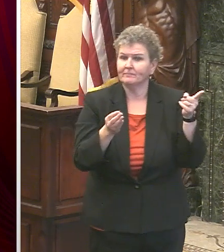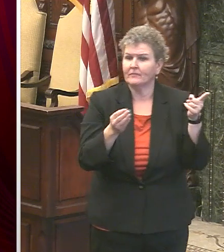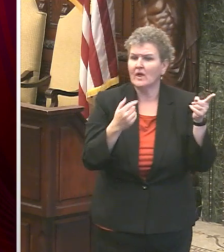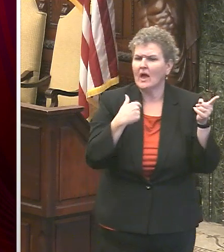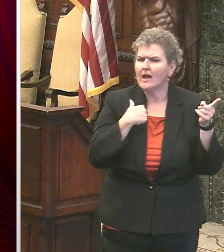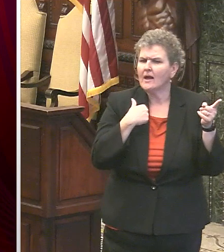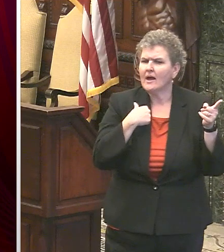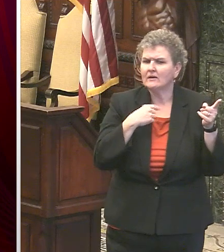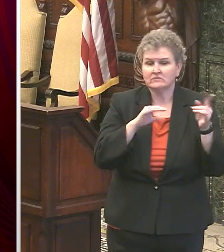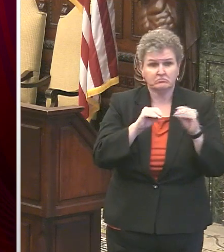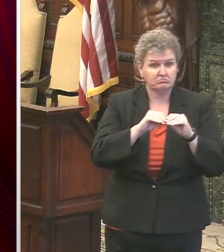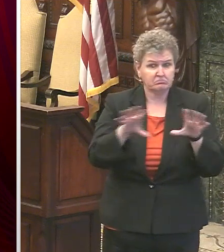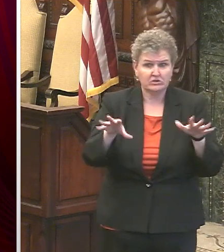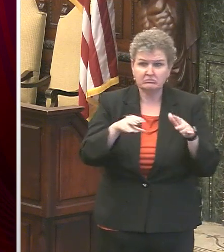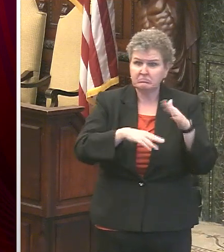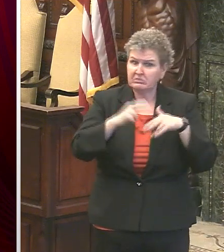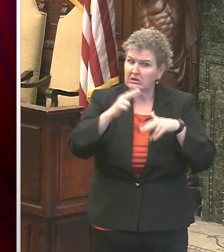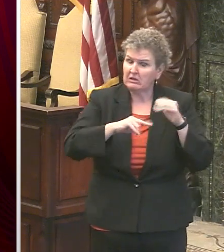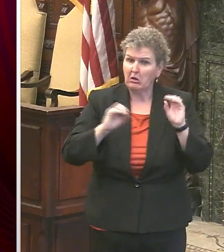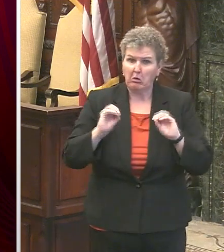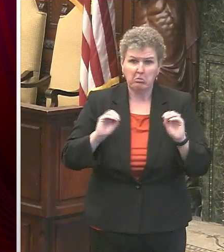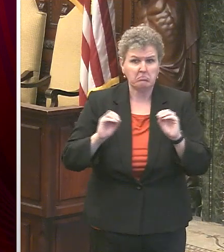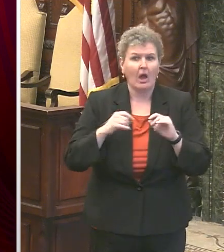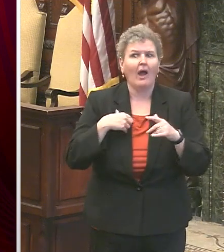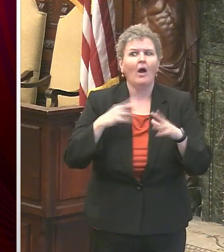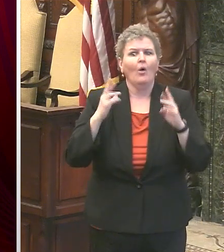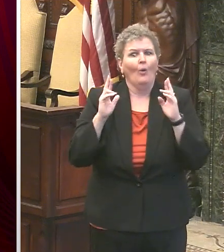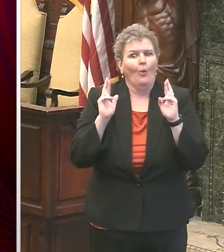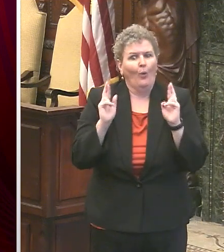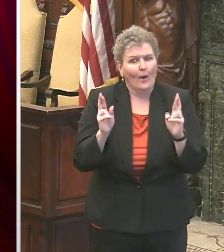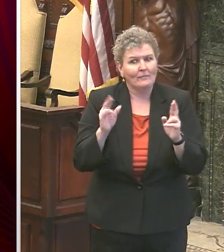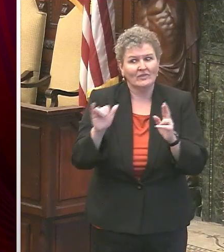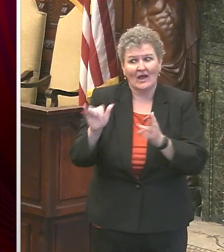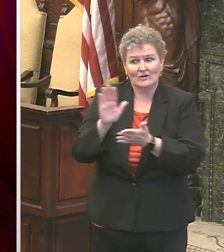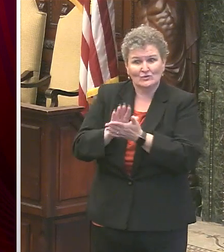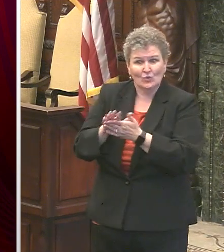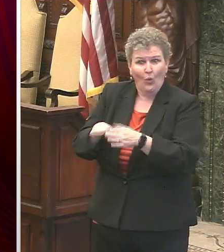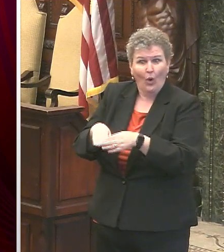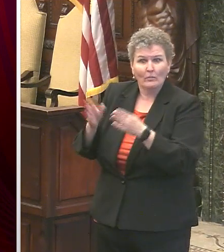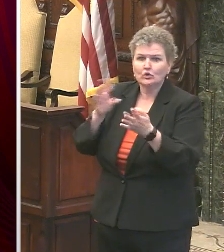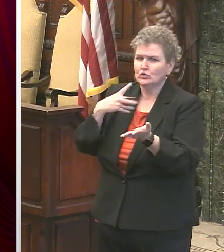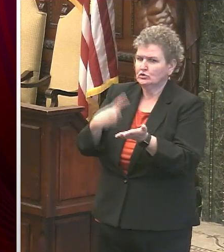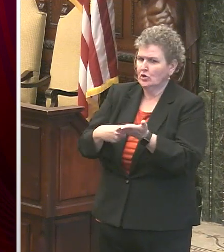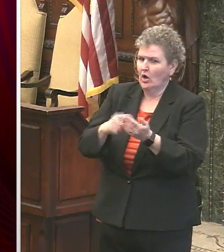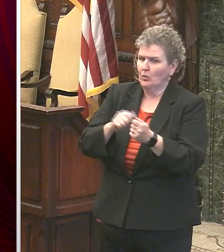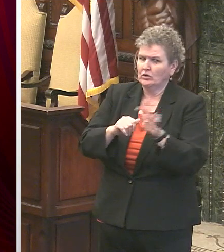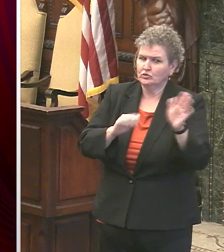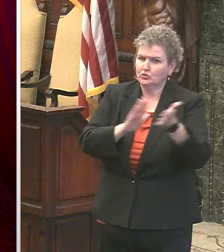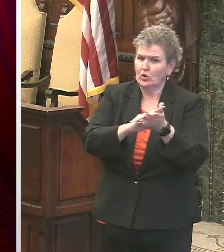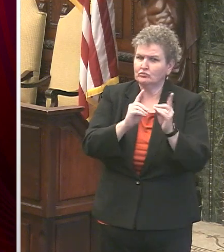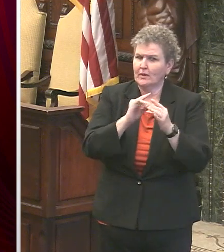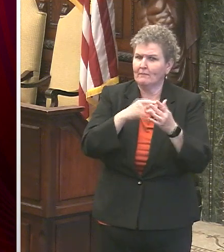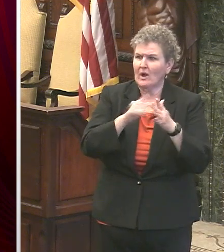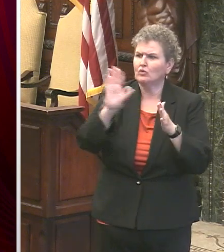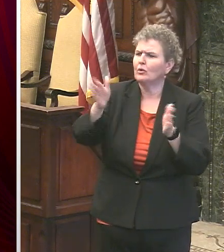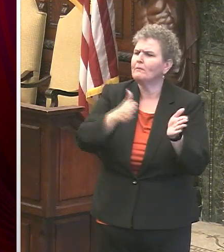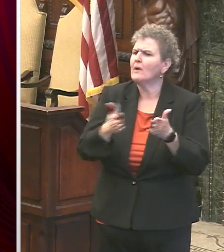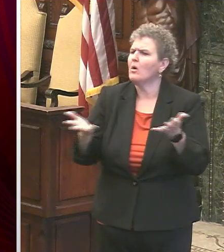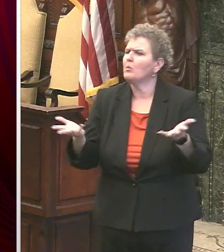spread within their buildings. So I'm hopeful that they will open, but you really need to talk to the school district about their specific plans. Got